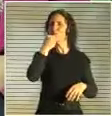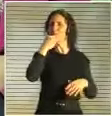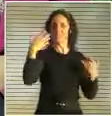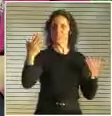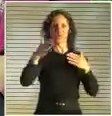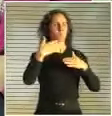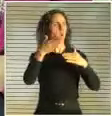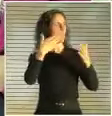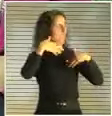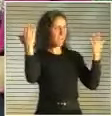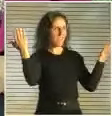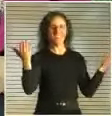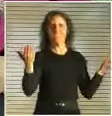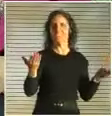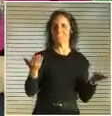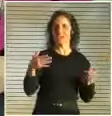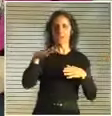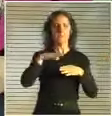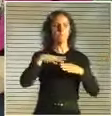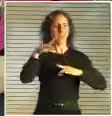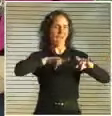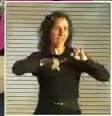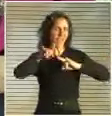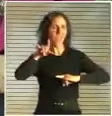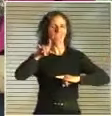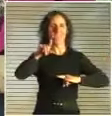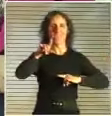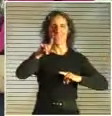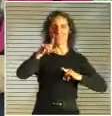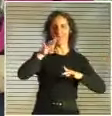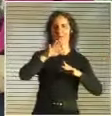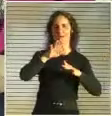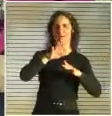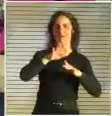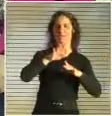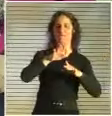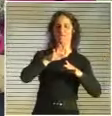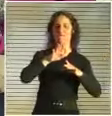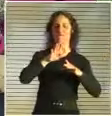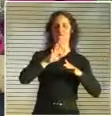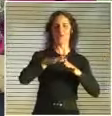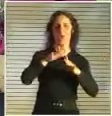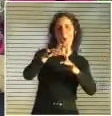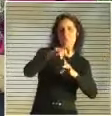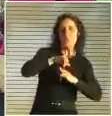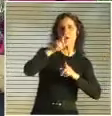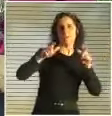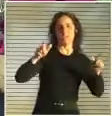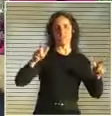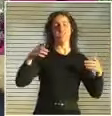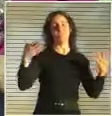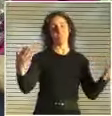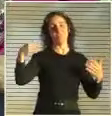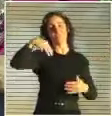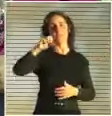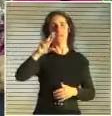the tourist in. So what we have developed with Marriott is a whole solution to evaluate